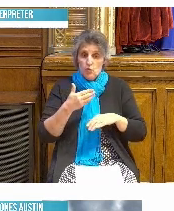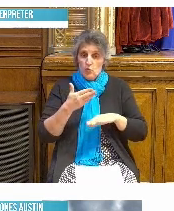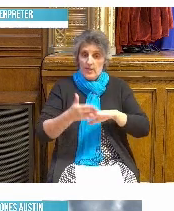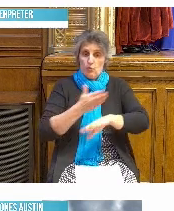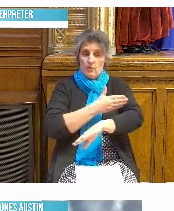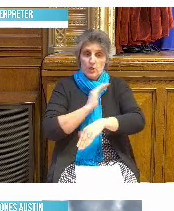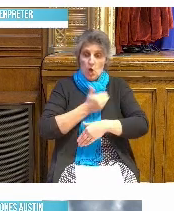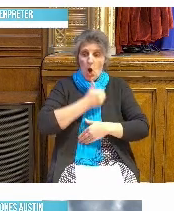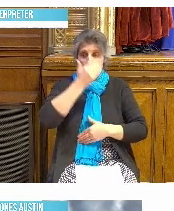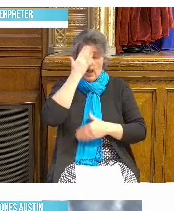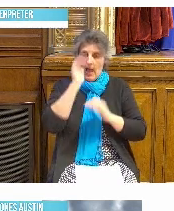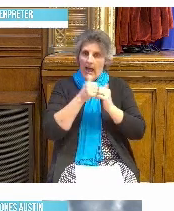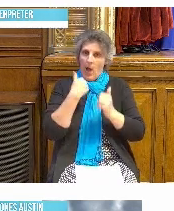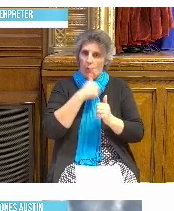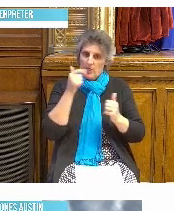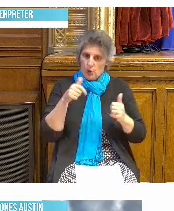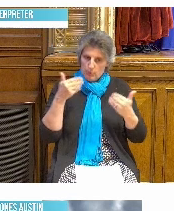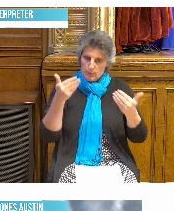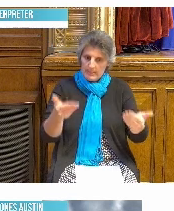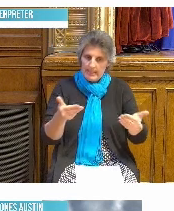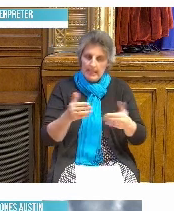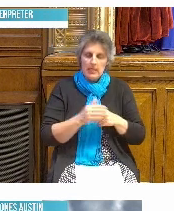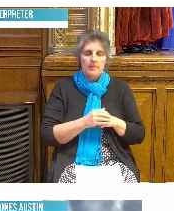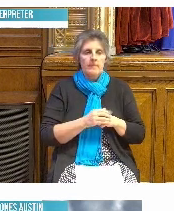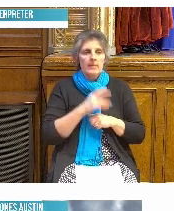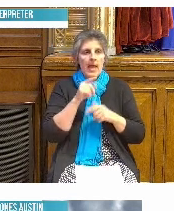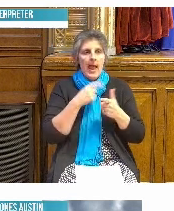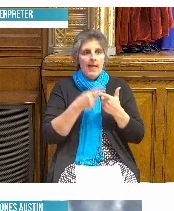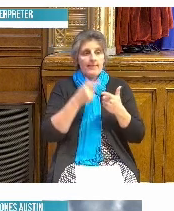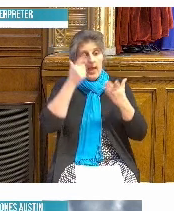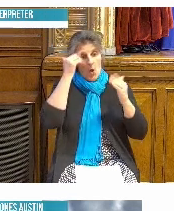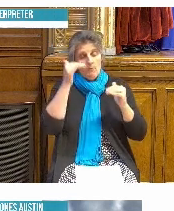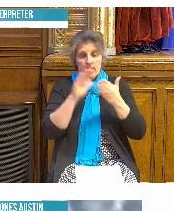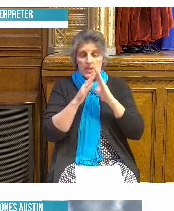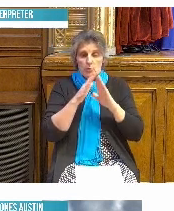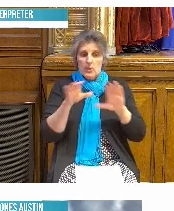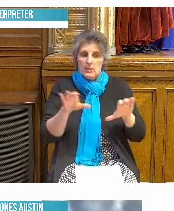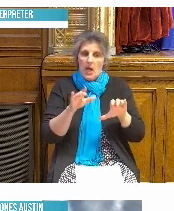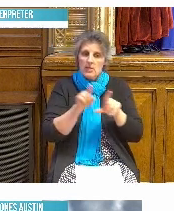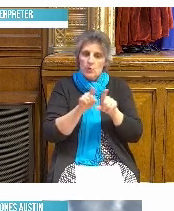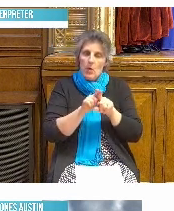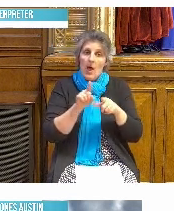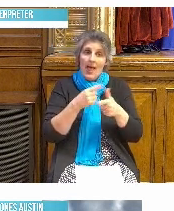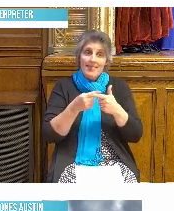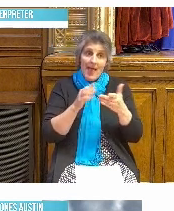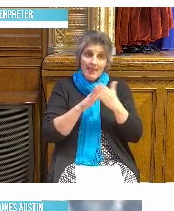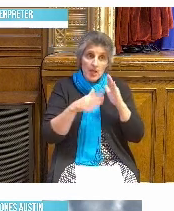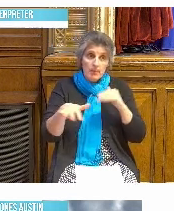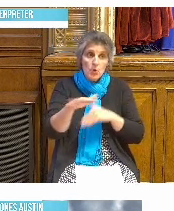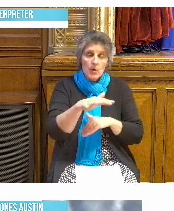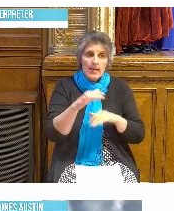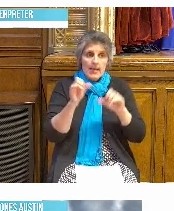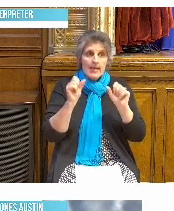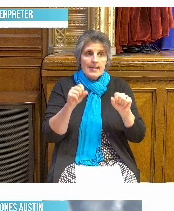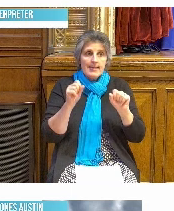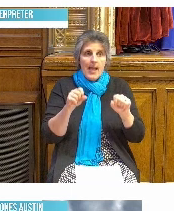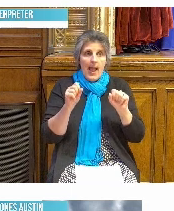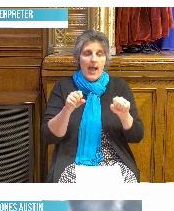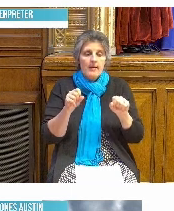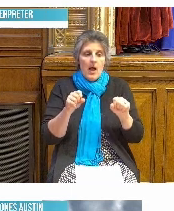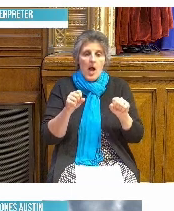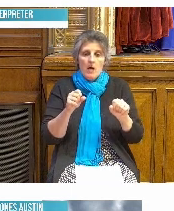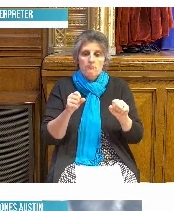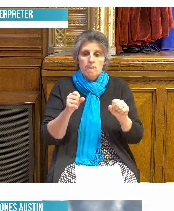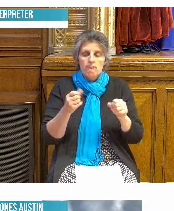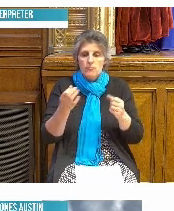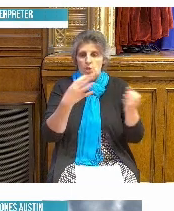knowledge in terms of how we should proceed. And then hopefully the community does well. And then the community can chime